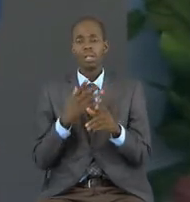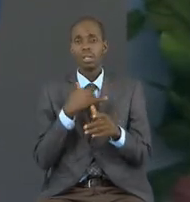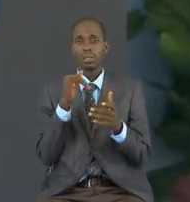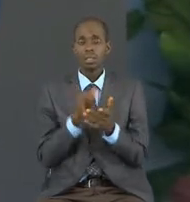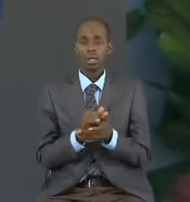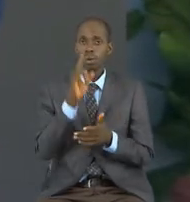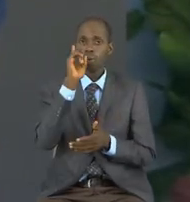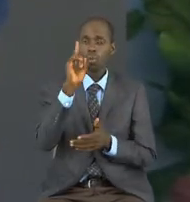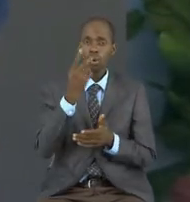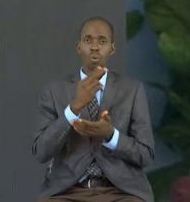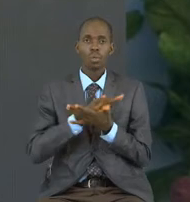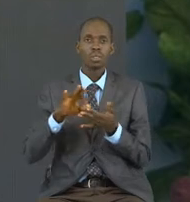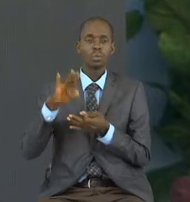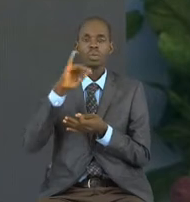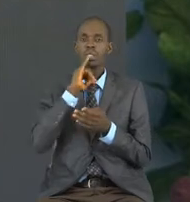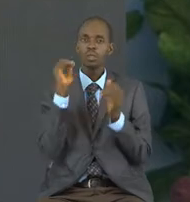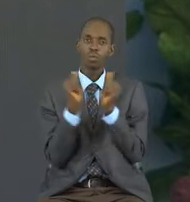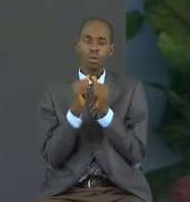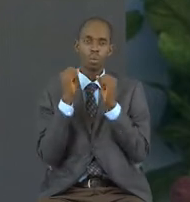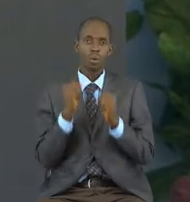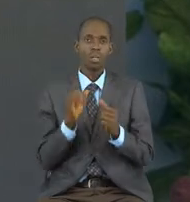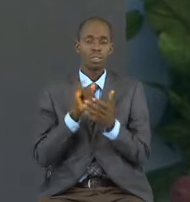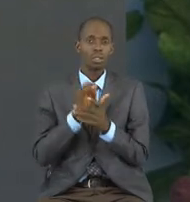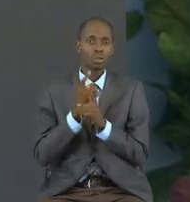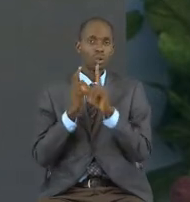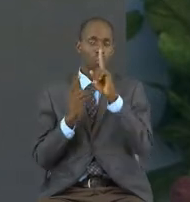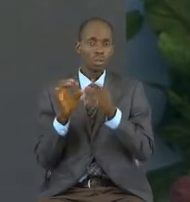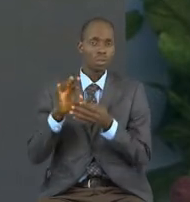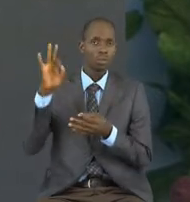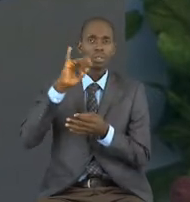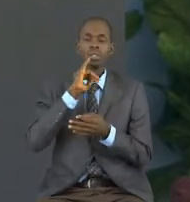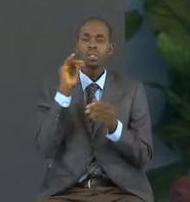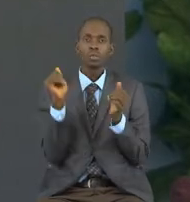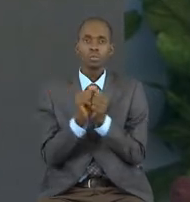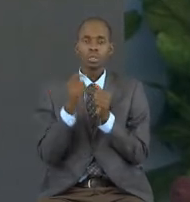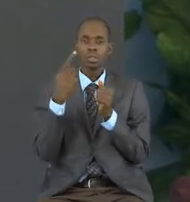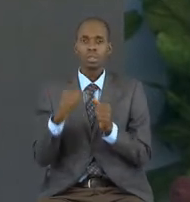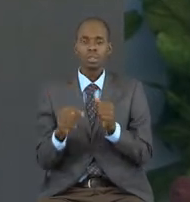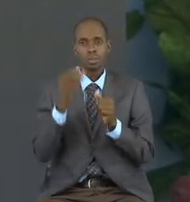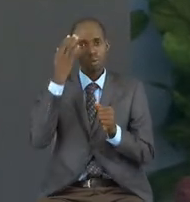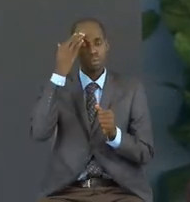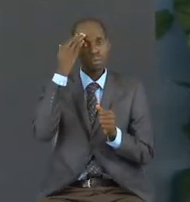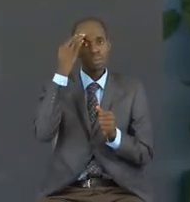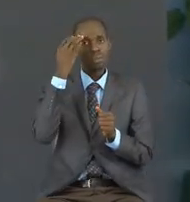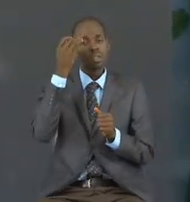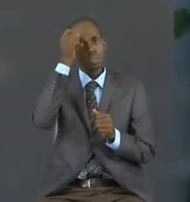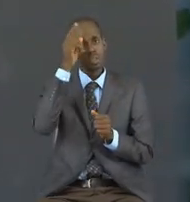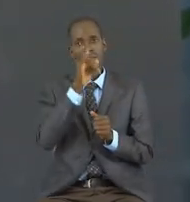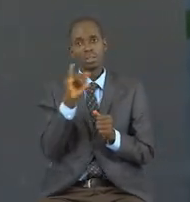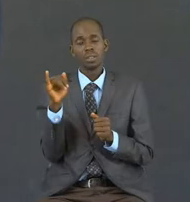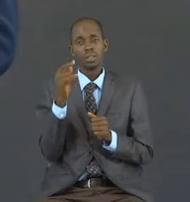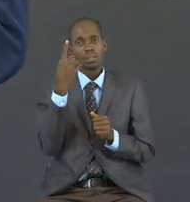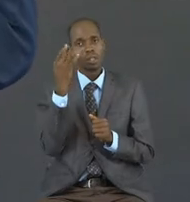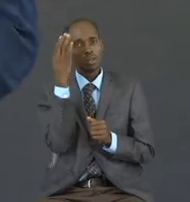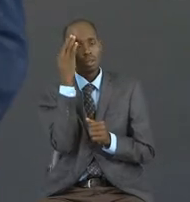with power. That Holy Ghost is with enlightenment. That Holy Ghost is with knowledge. And